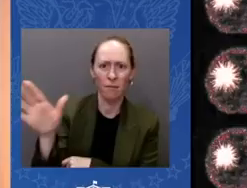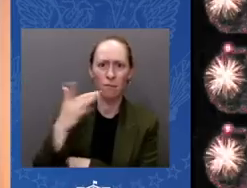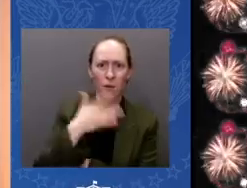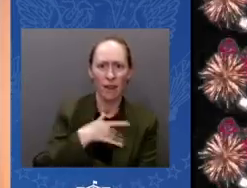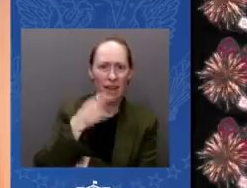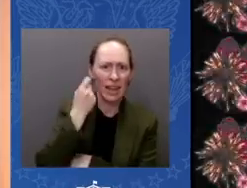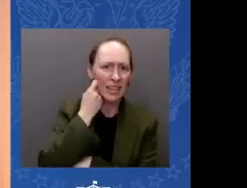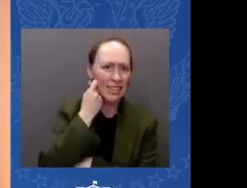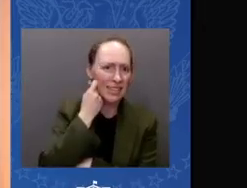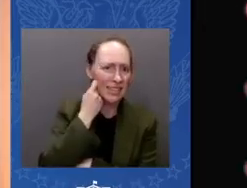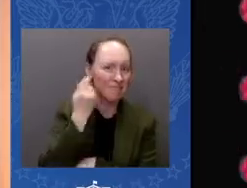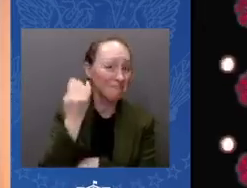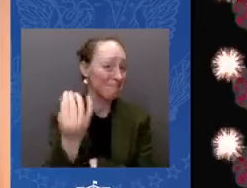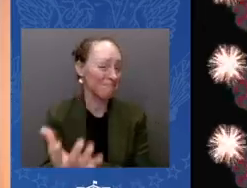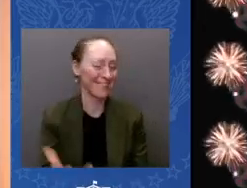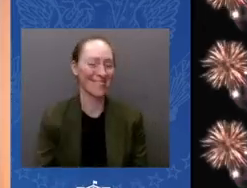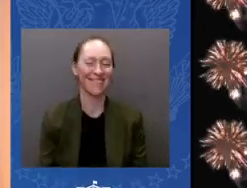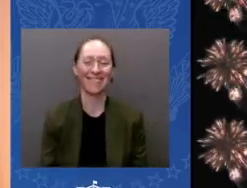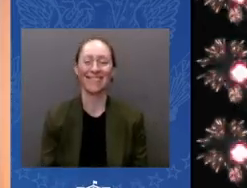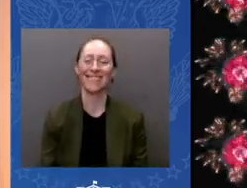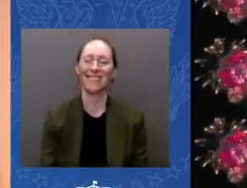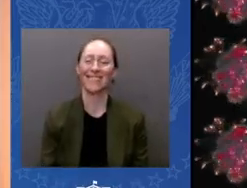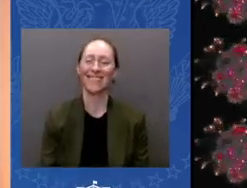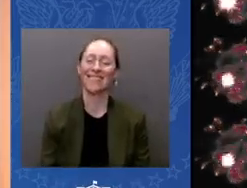She turned 30.